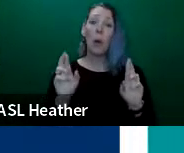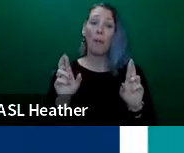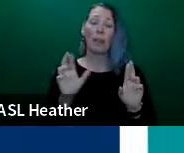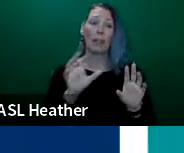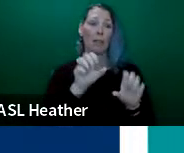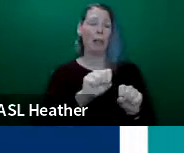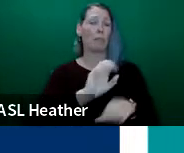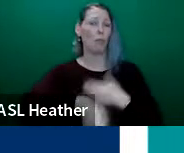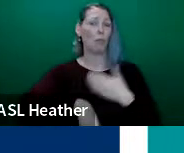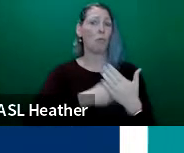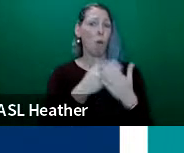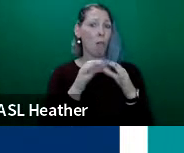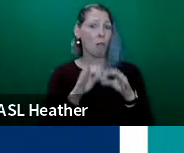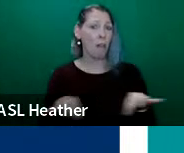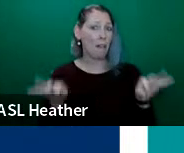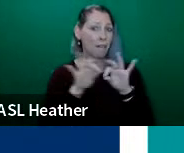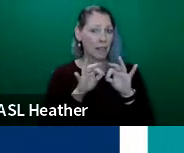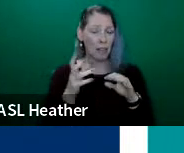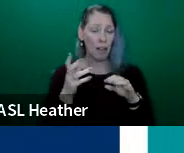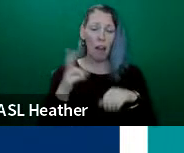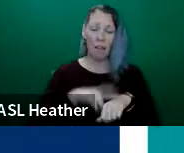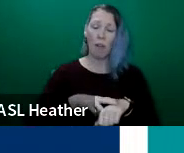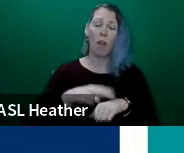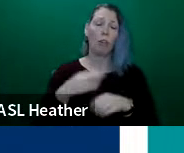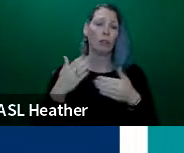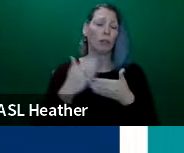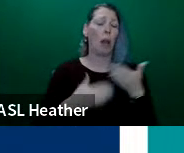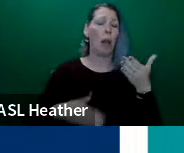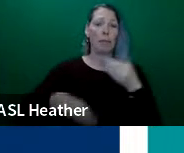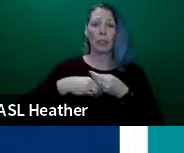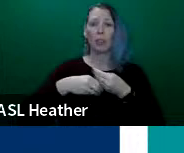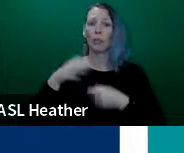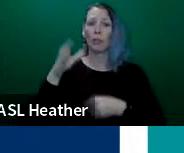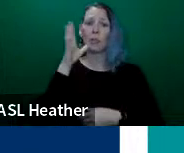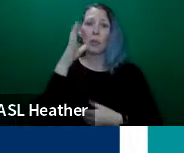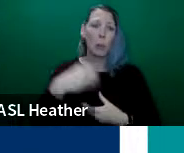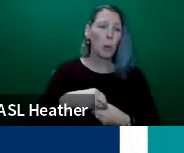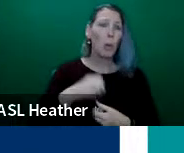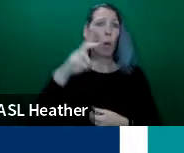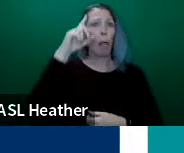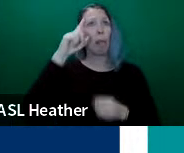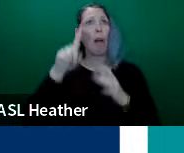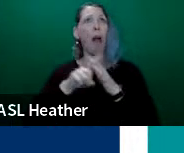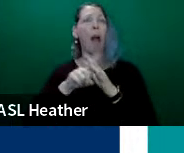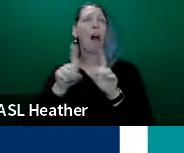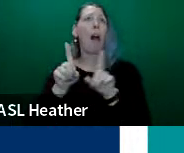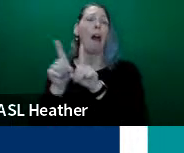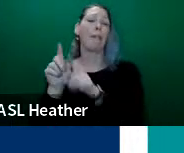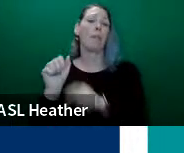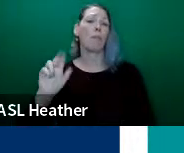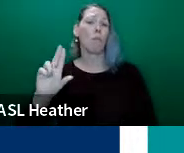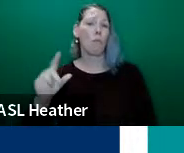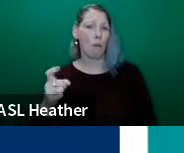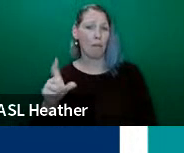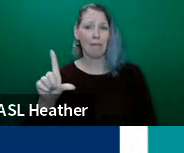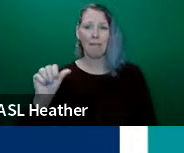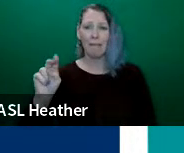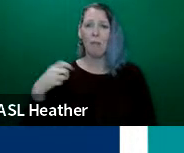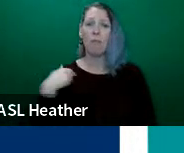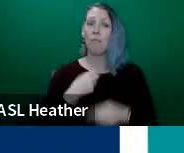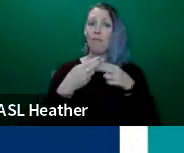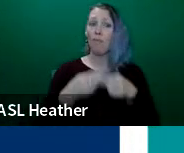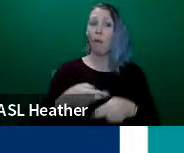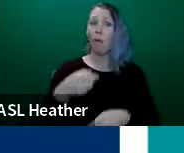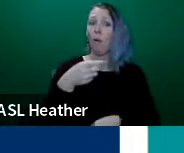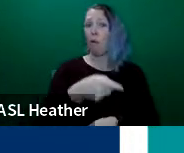that are relevant, though there are certainly some additional ones that could be kind of included or thought of as auxiliary lanes. You recall this group kind